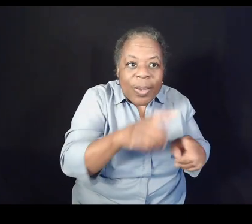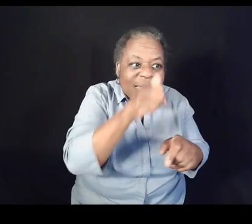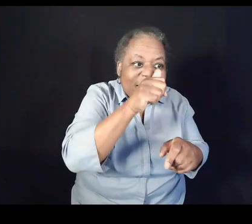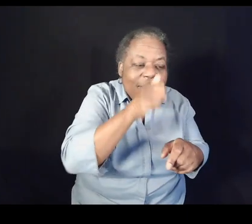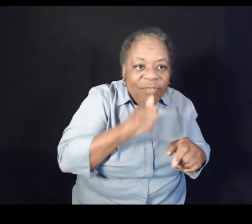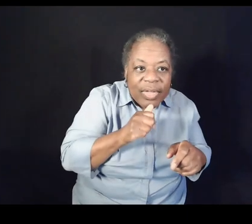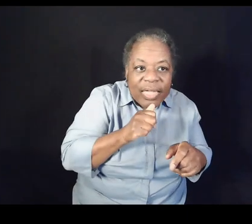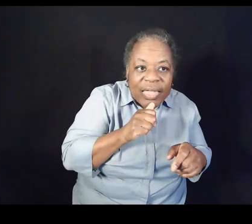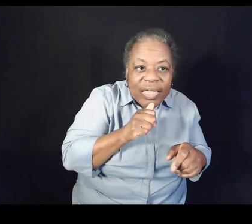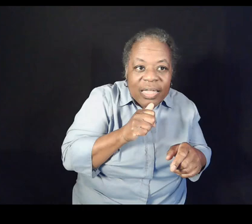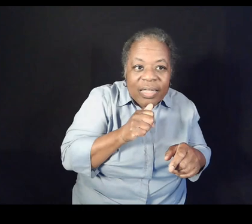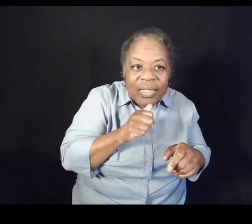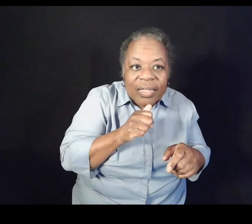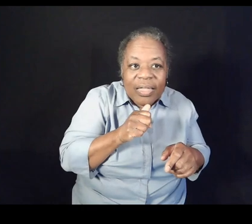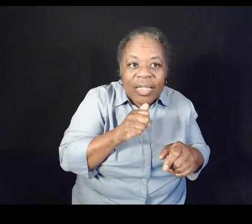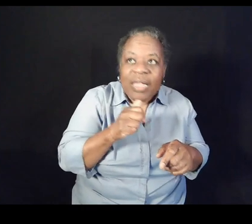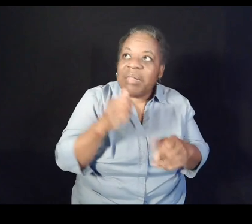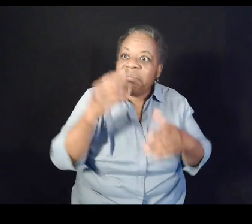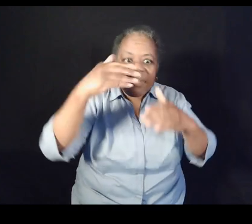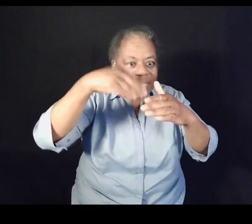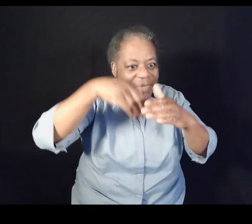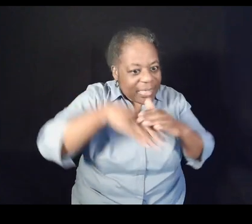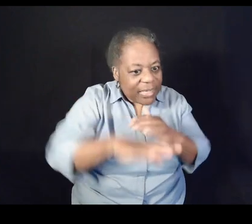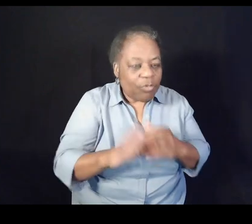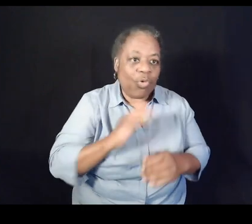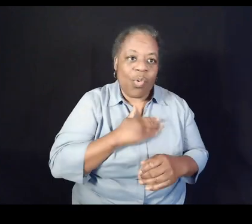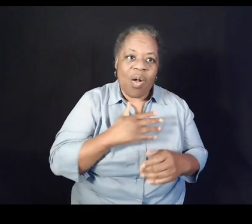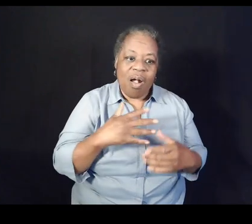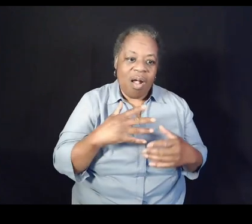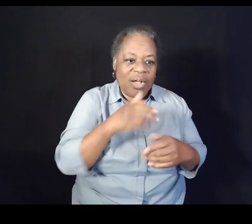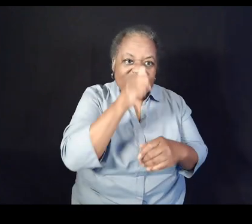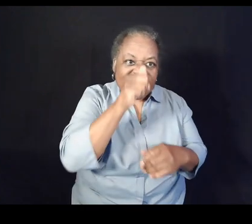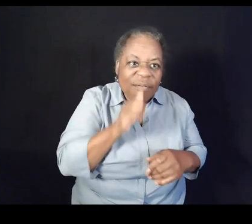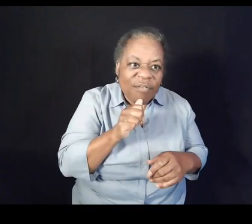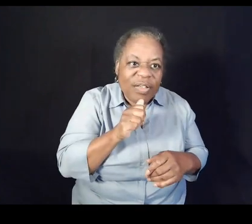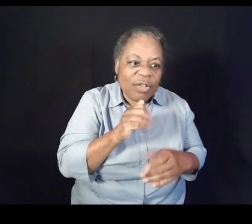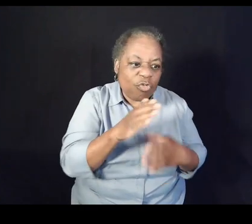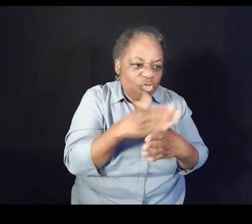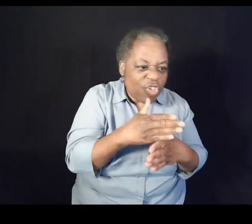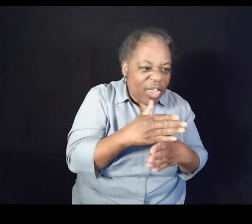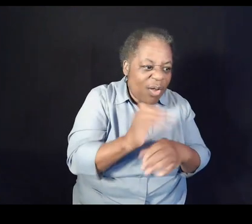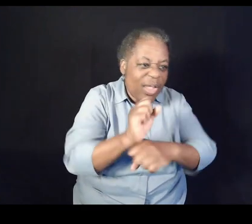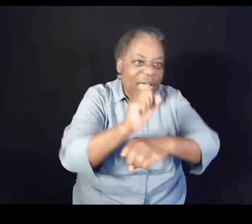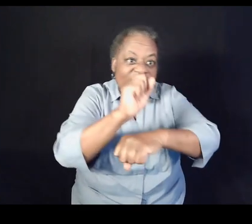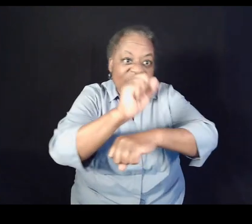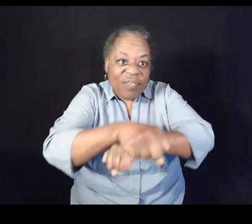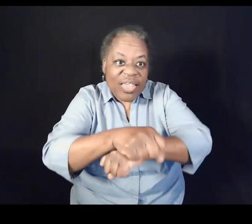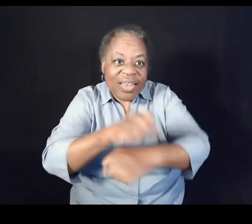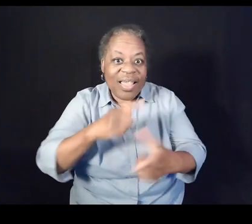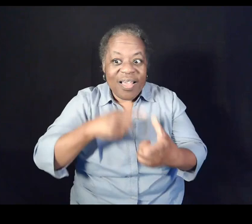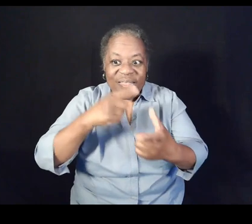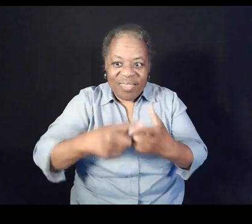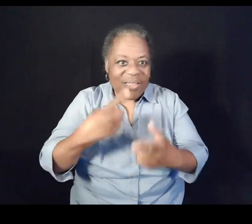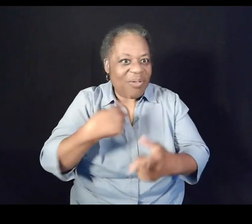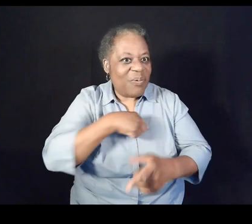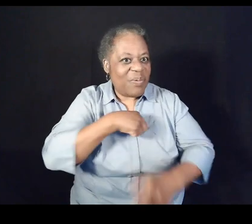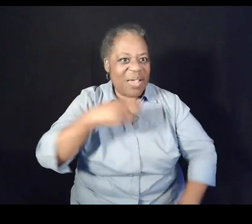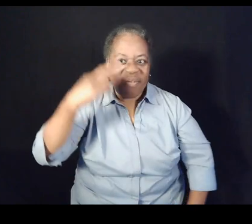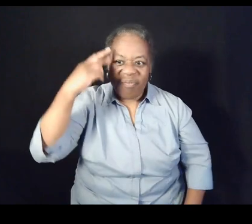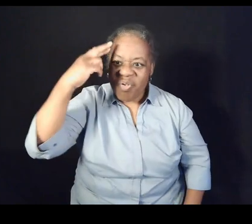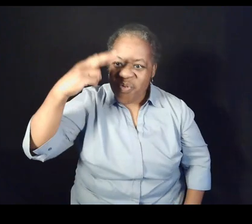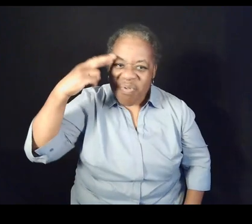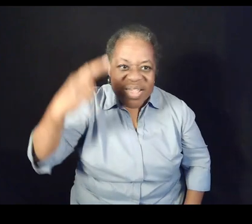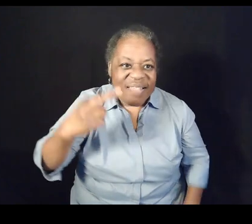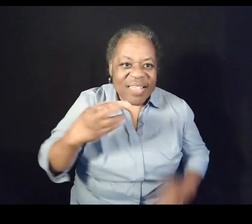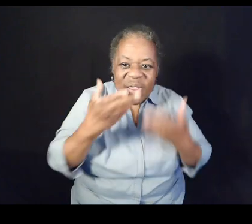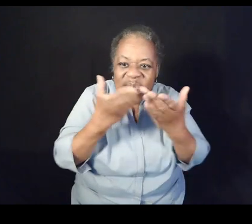who's actually entered into our suffering to share it and defeat it, well, then we have reason and resources to